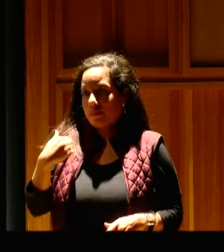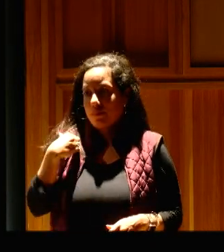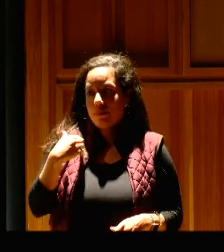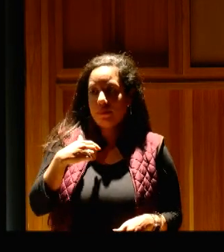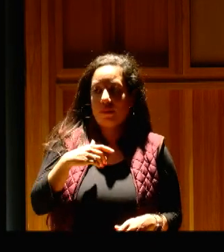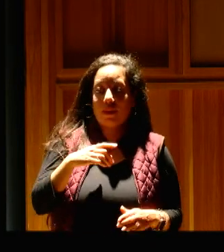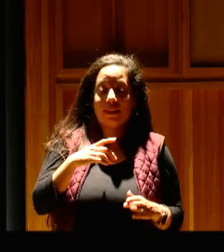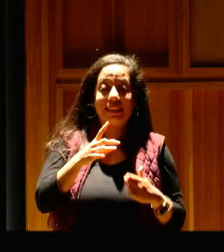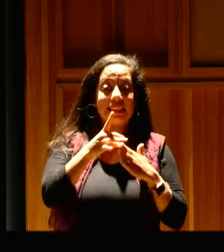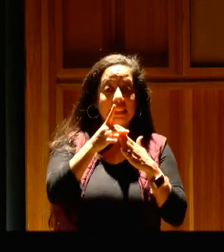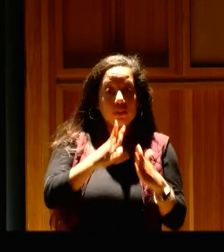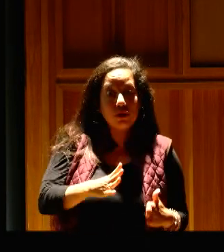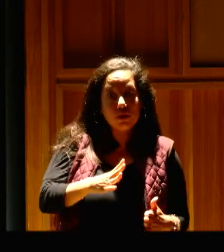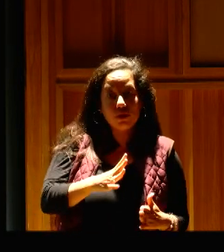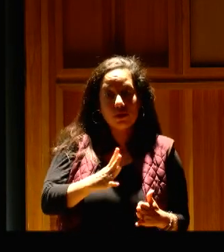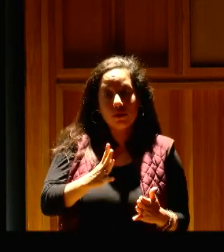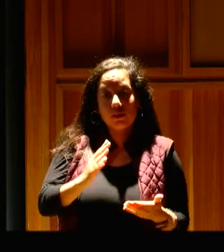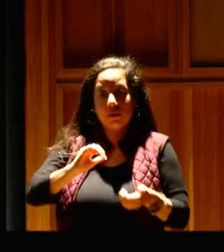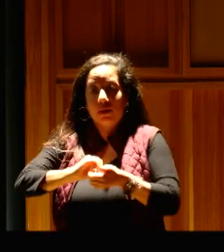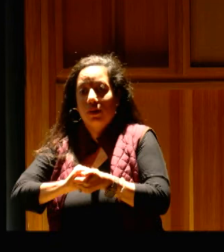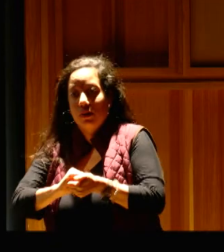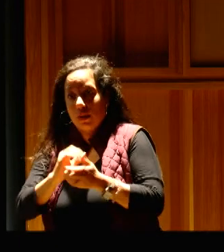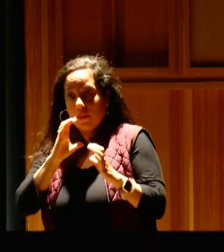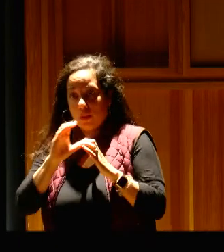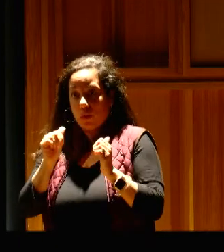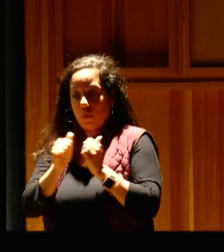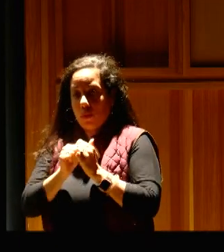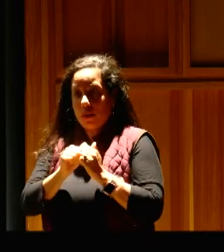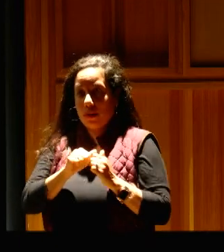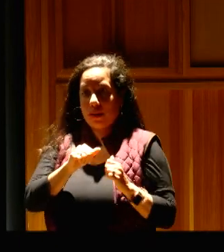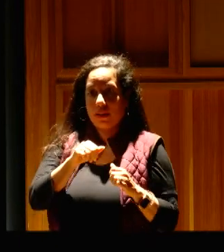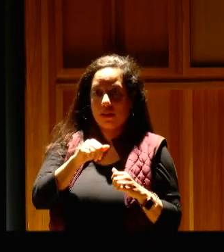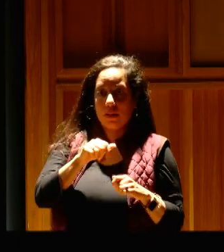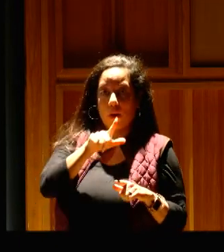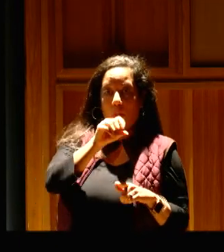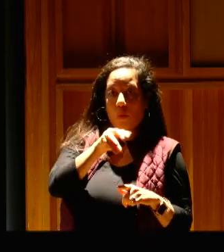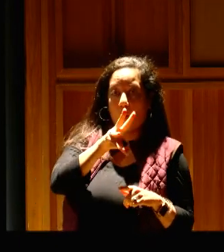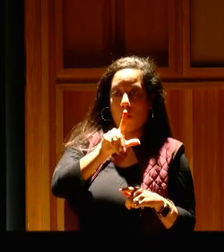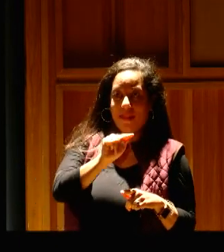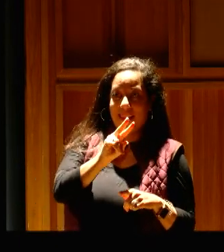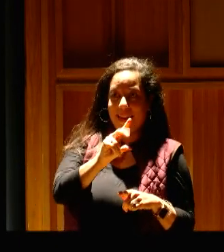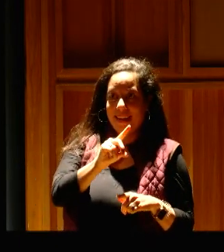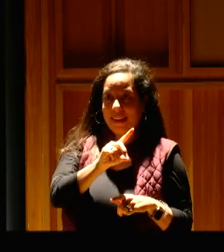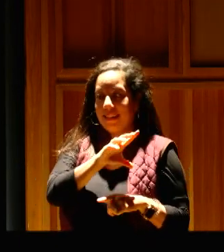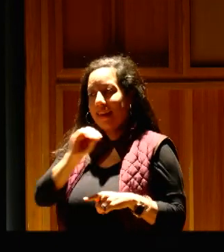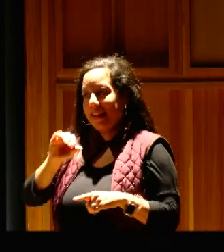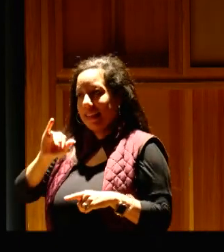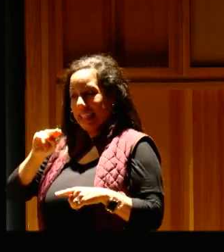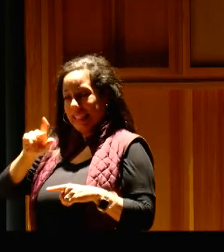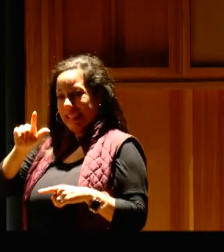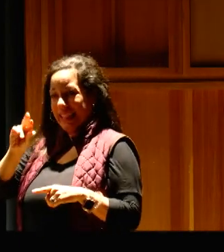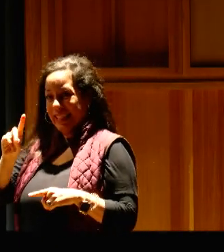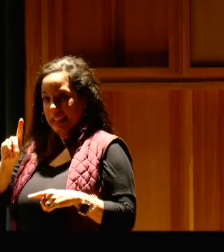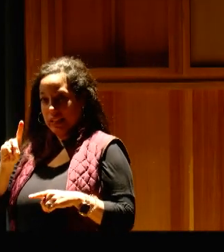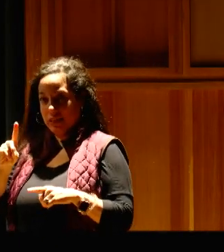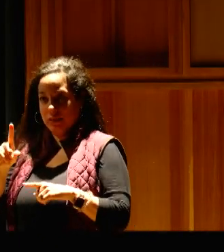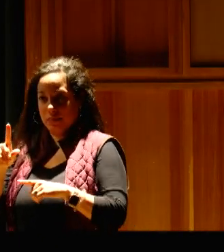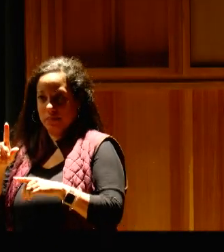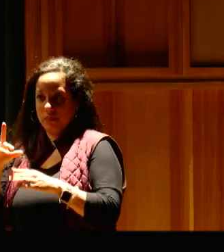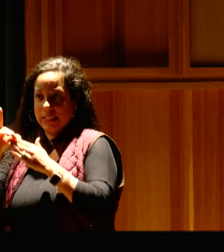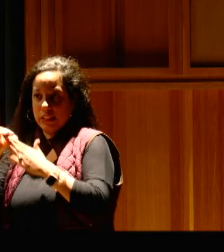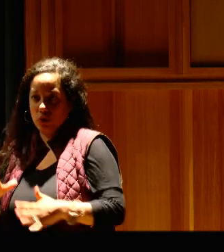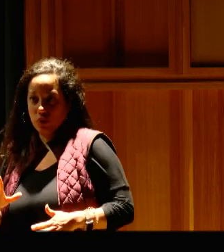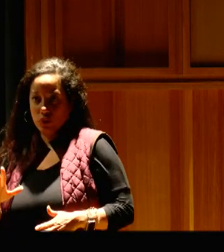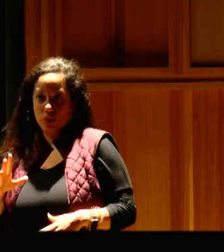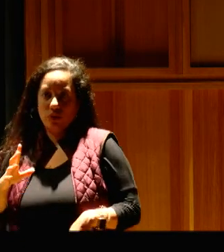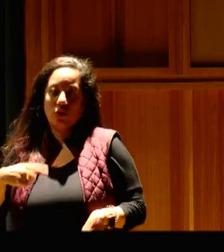in conversation with inland communities that are receiving those displaced residents around food,